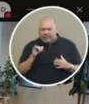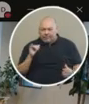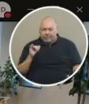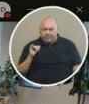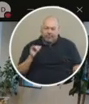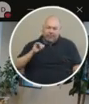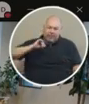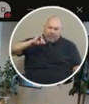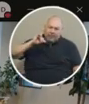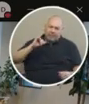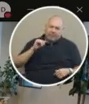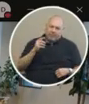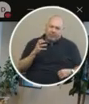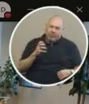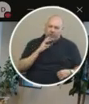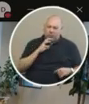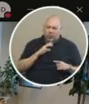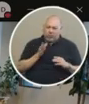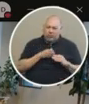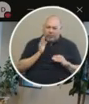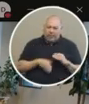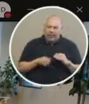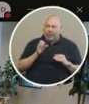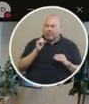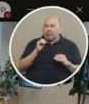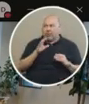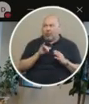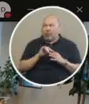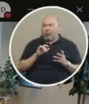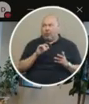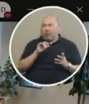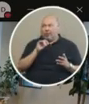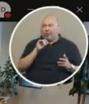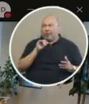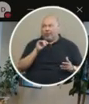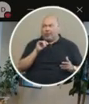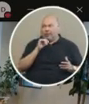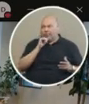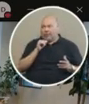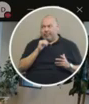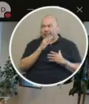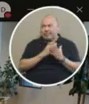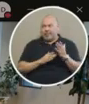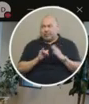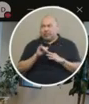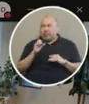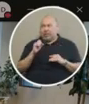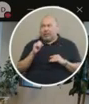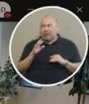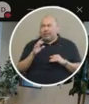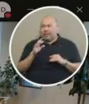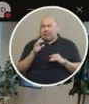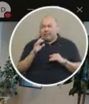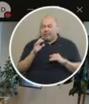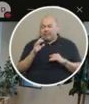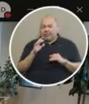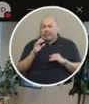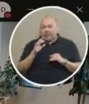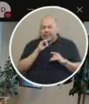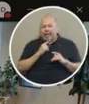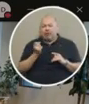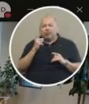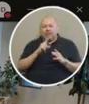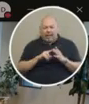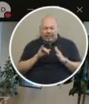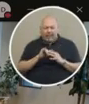but you wanted to do it till the end, so there was not do it by section. So I just one other section. I